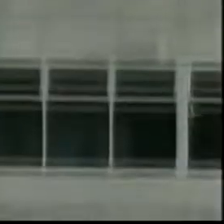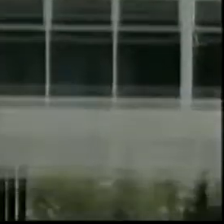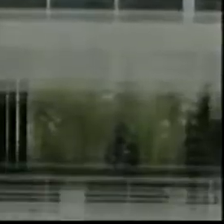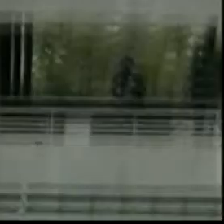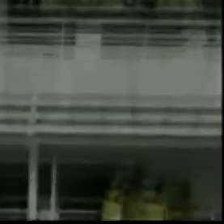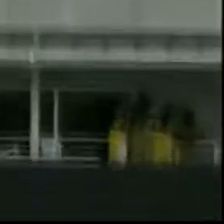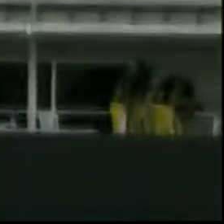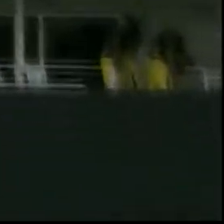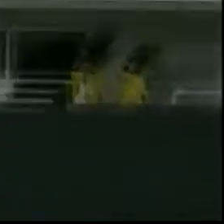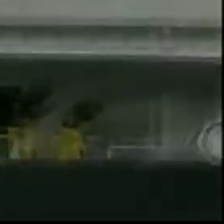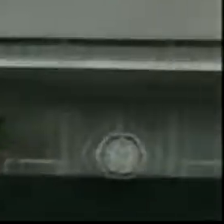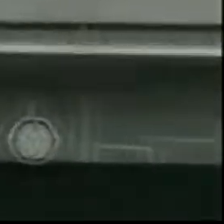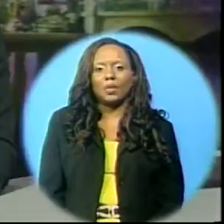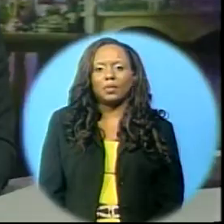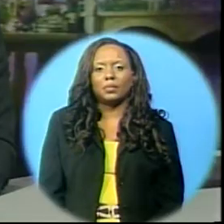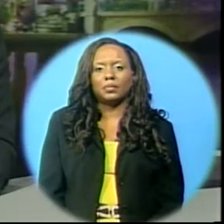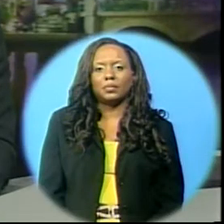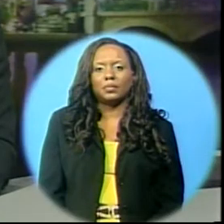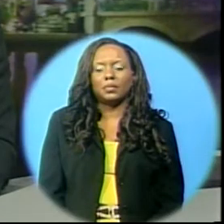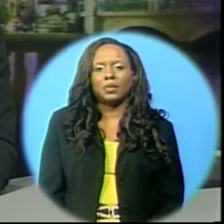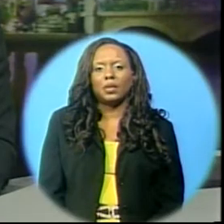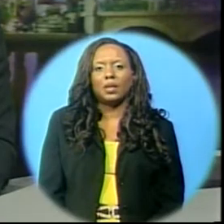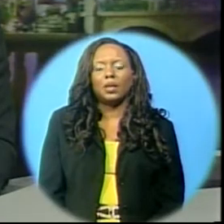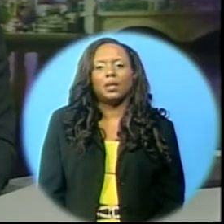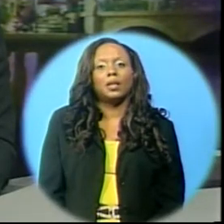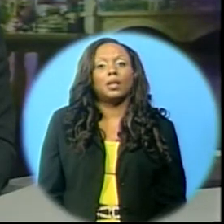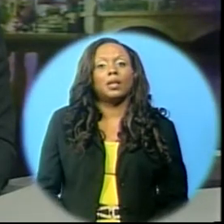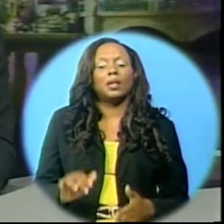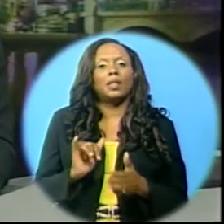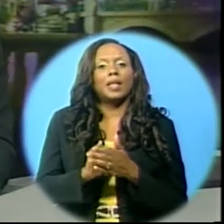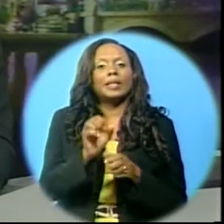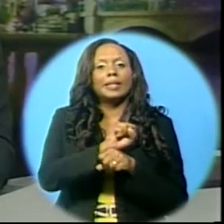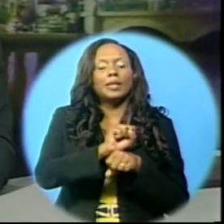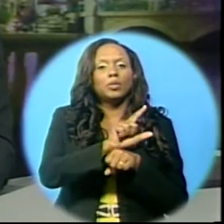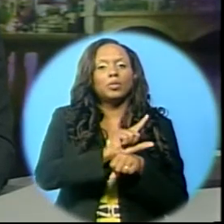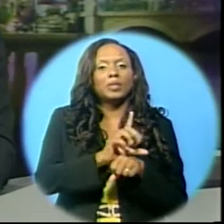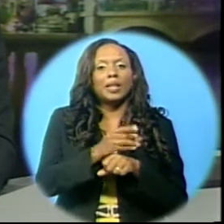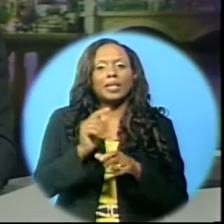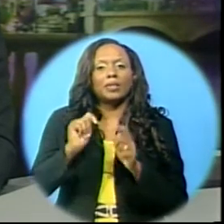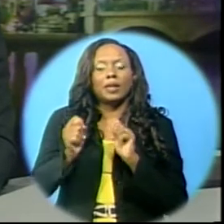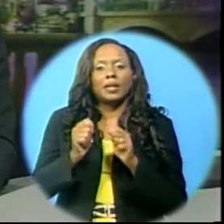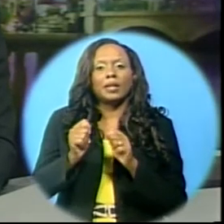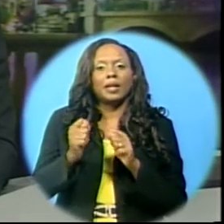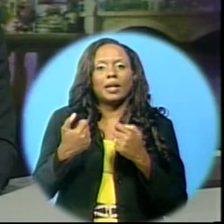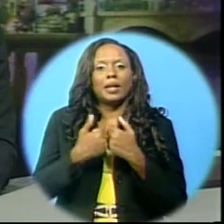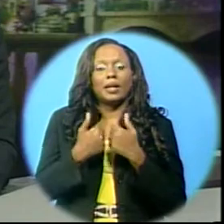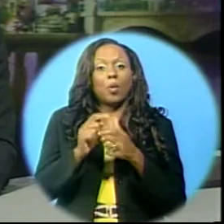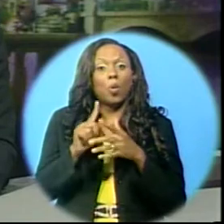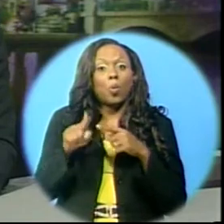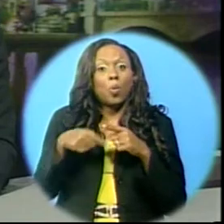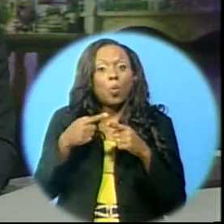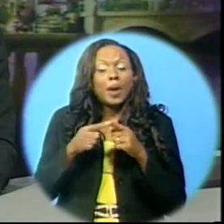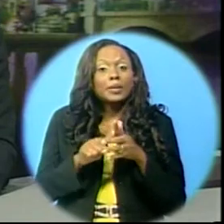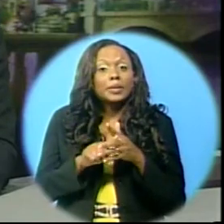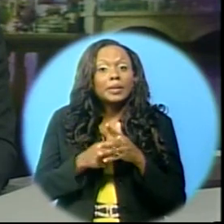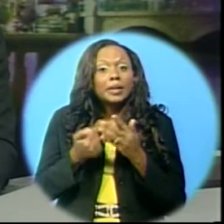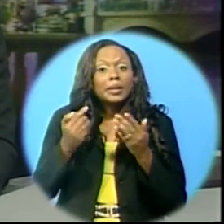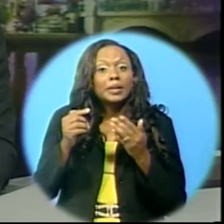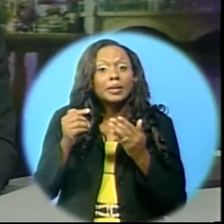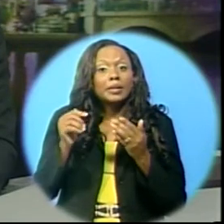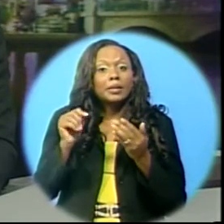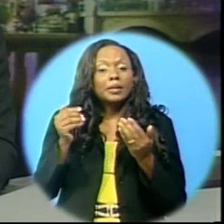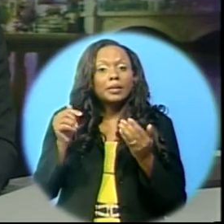Best, CBC Sports. And that St. Lucia Zooks Red Steel game, when it starts this evening, it will be live